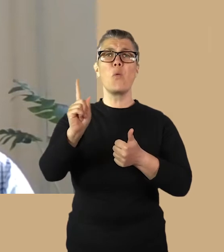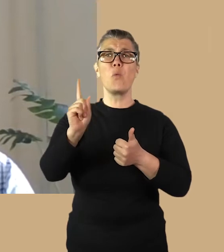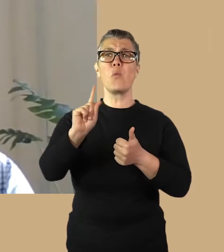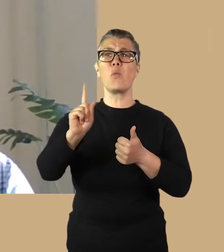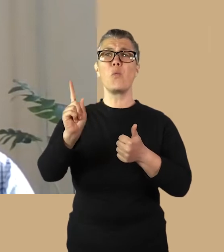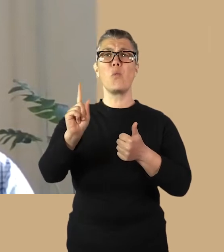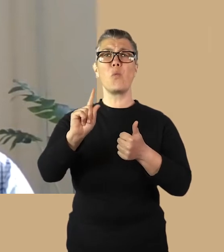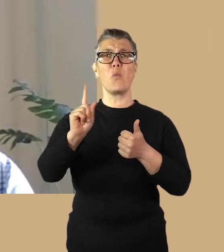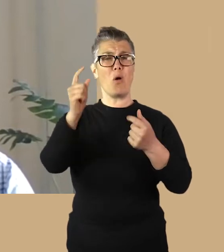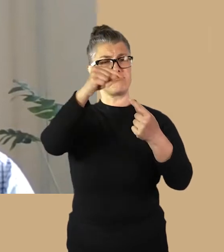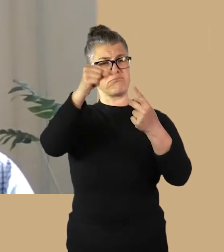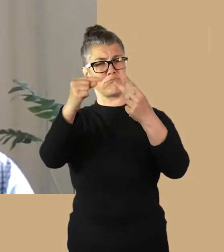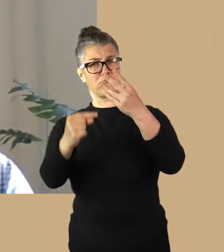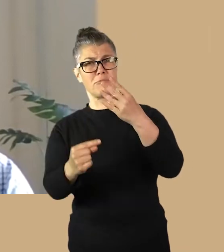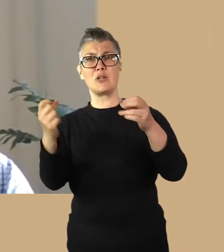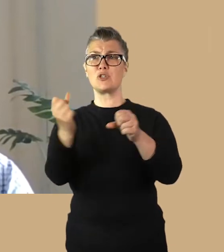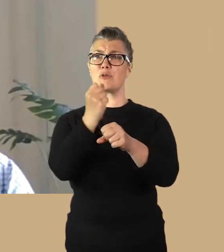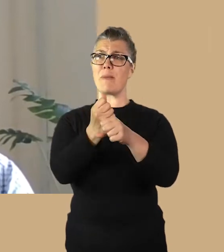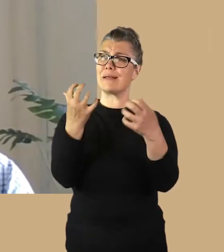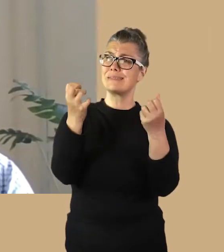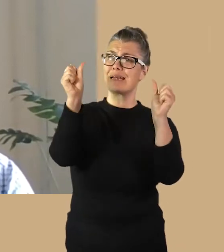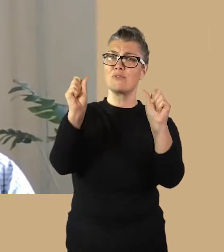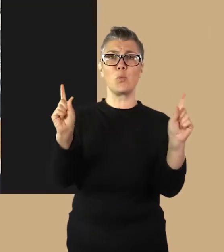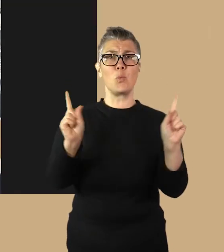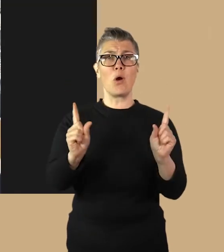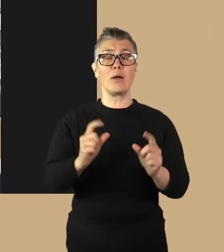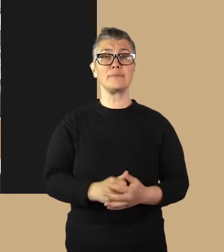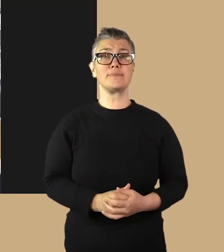it that made it work so well?